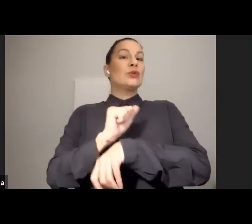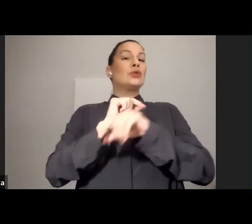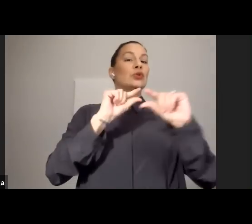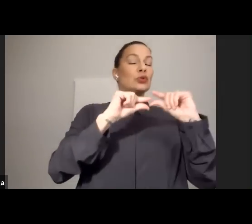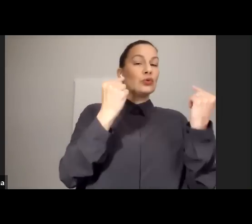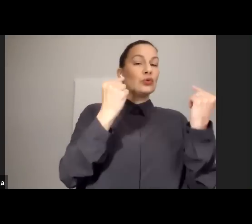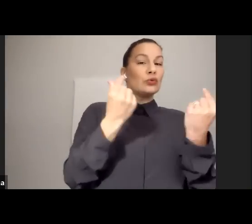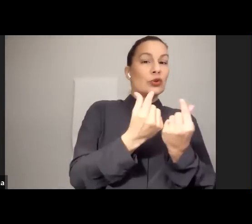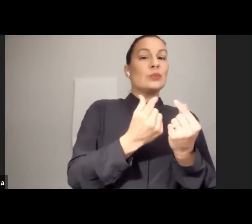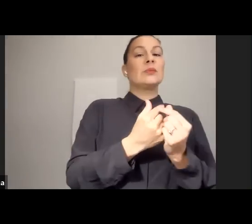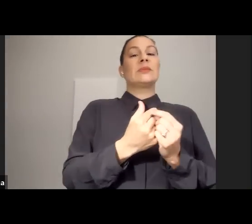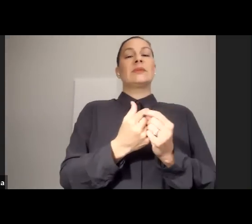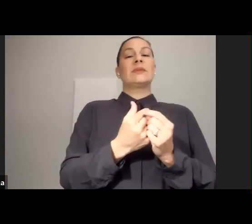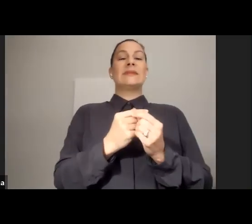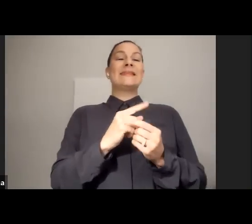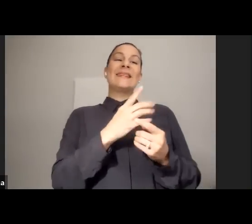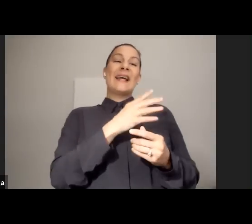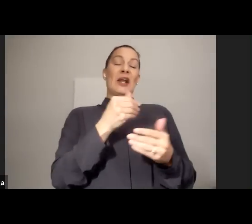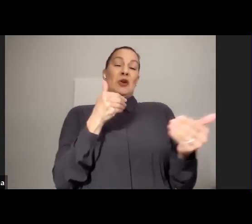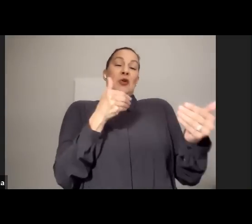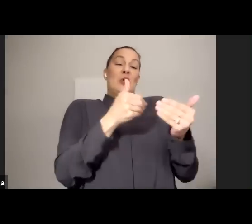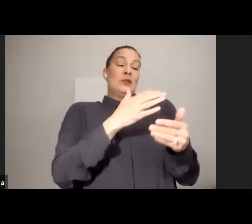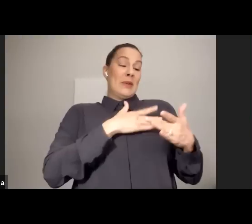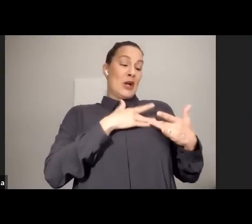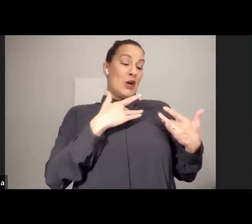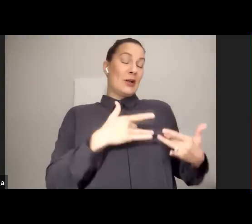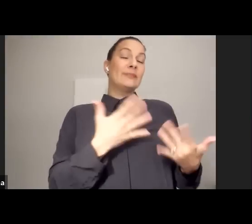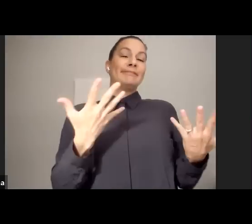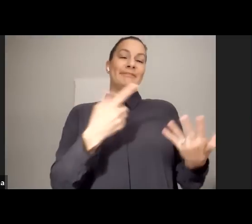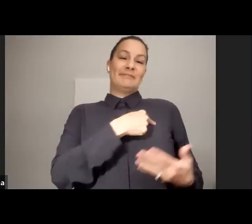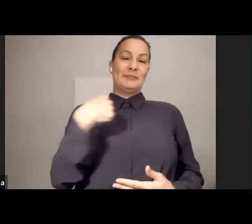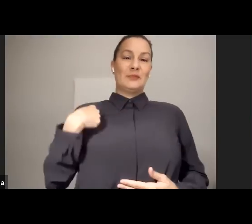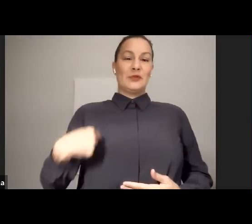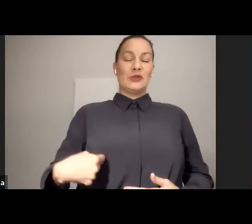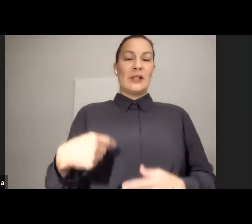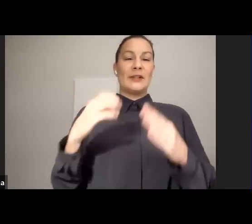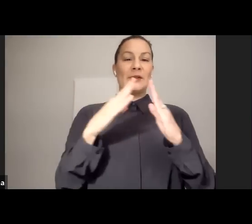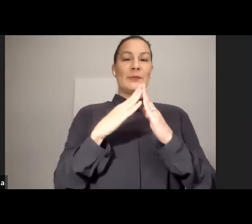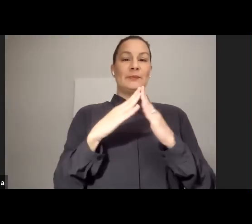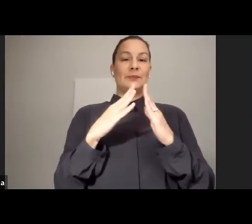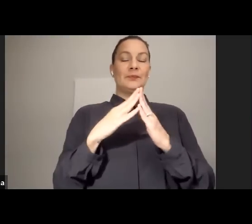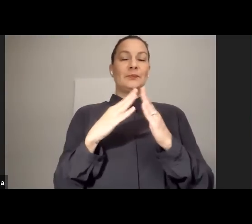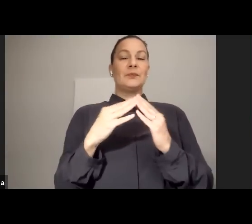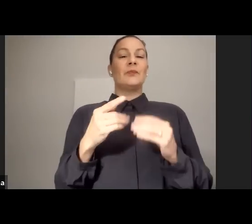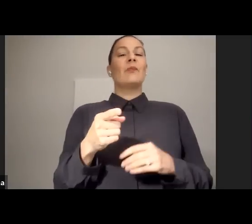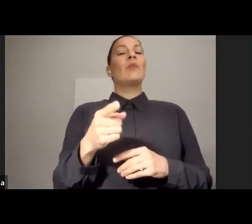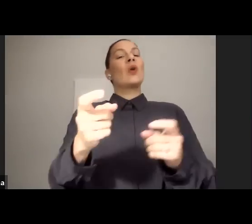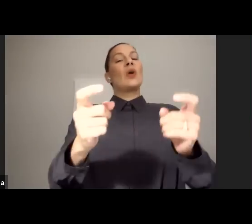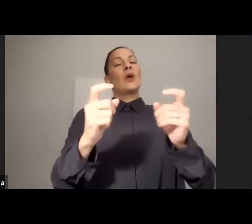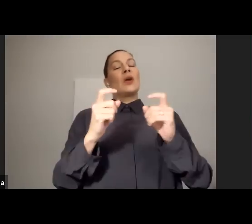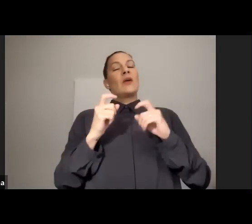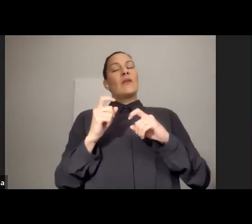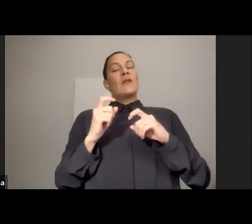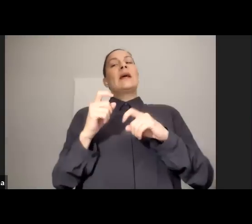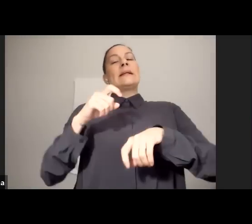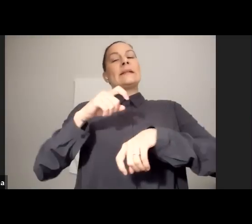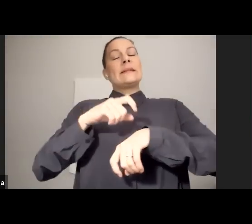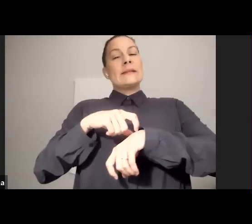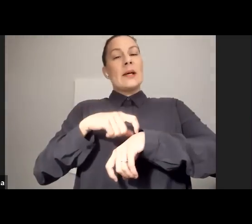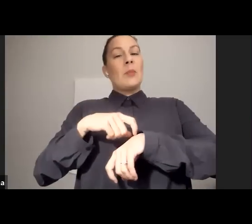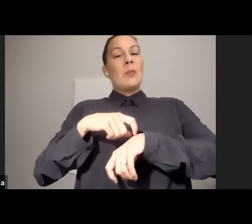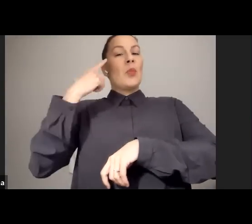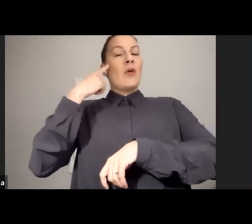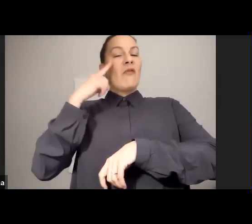heart, Chinatowns. I'll be keeping this short to give more time and space for Black and Brown organizers and those who have